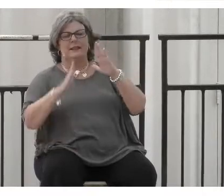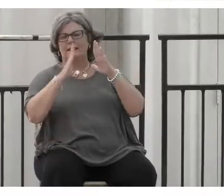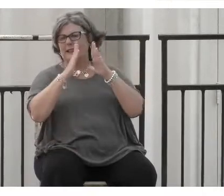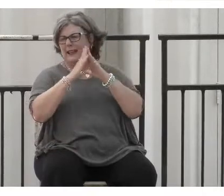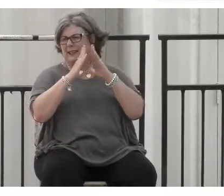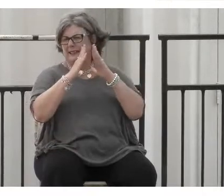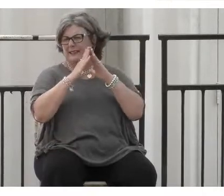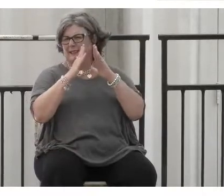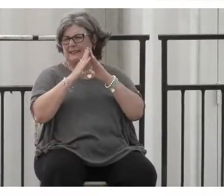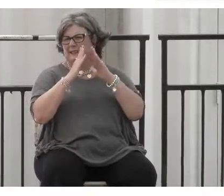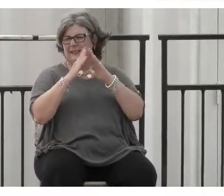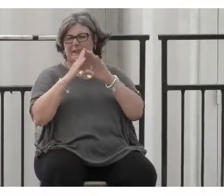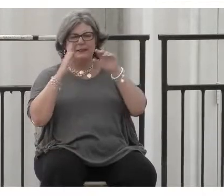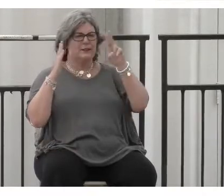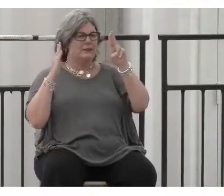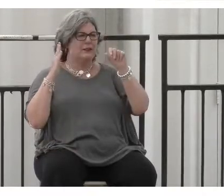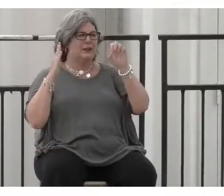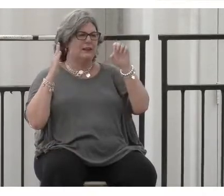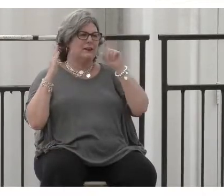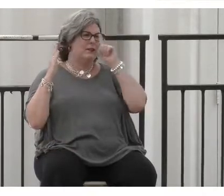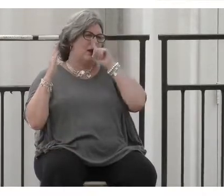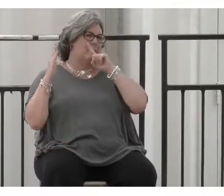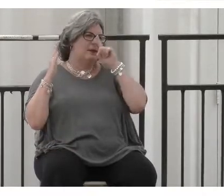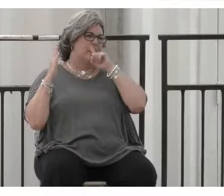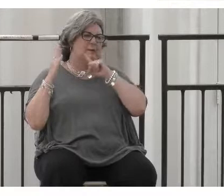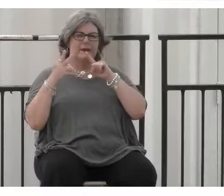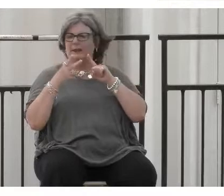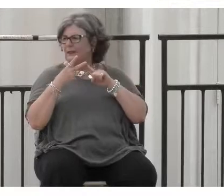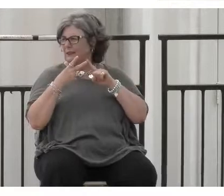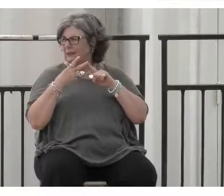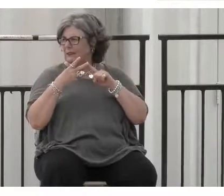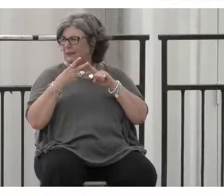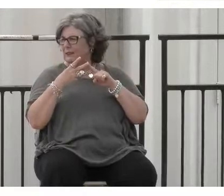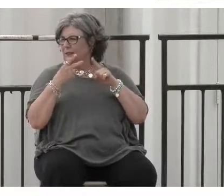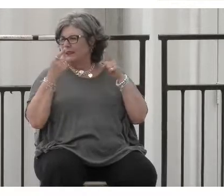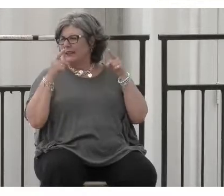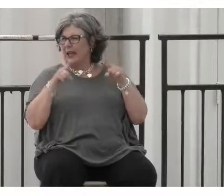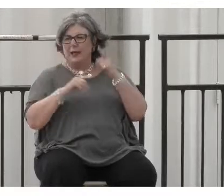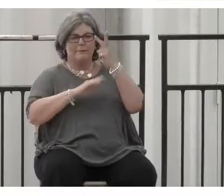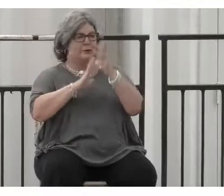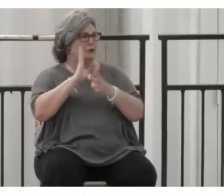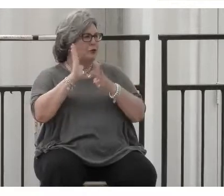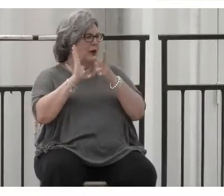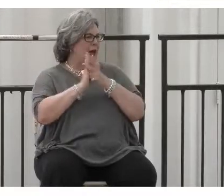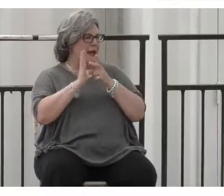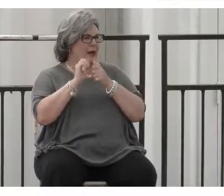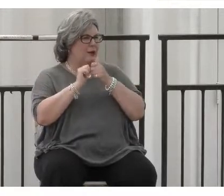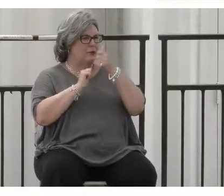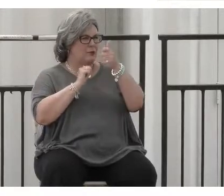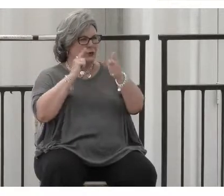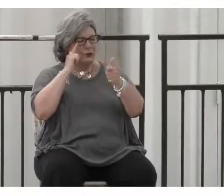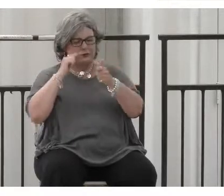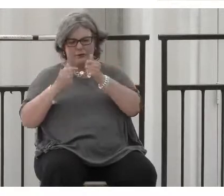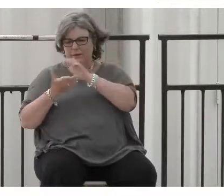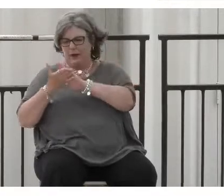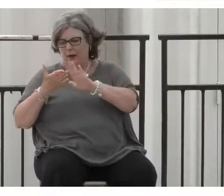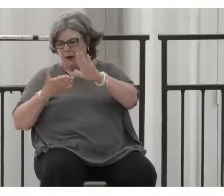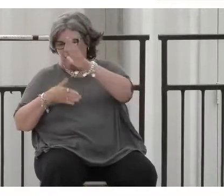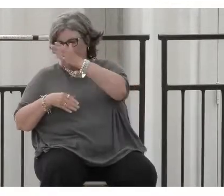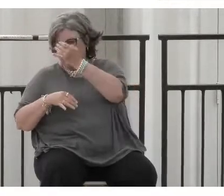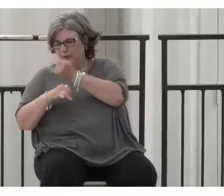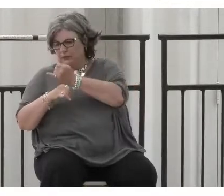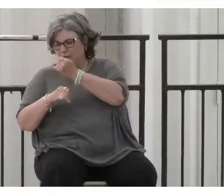city in the Emirates of Abu Dhabi. It happens to be 2 hours away from where our campus is located.